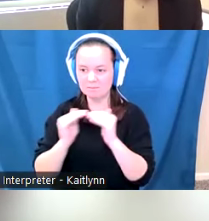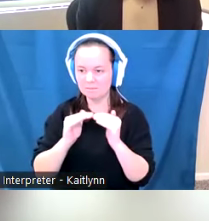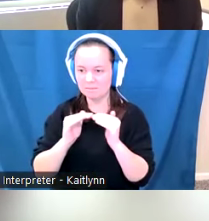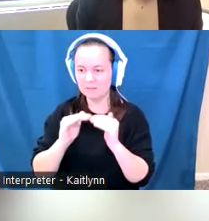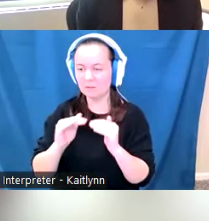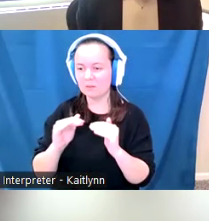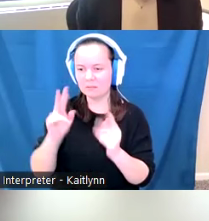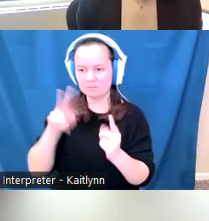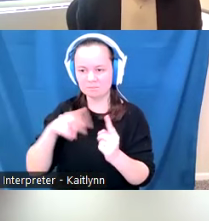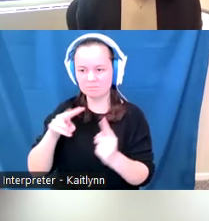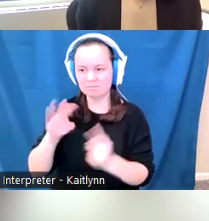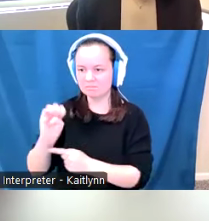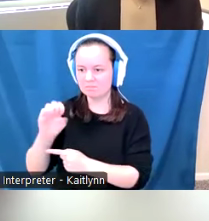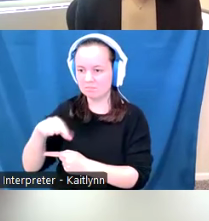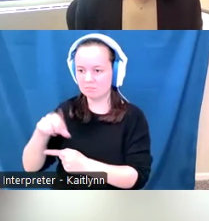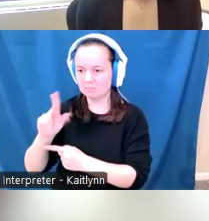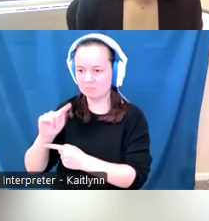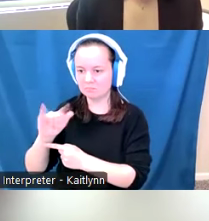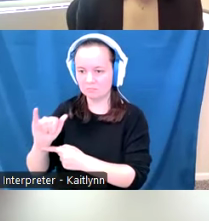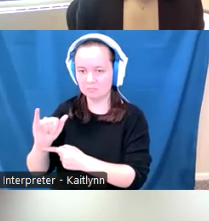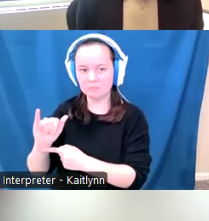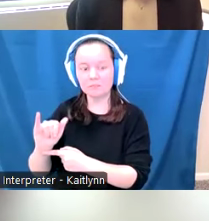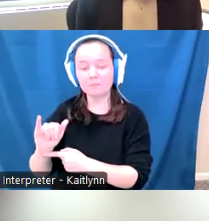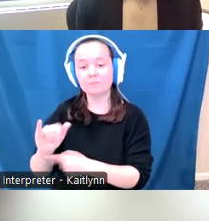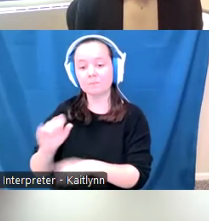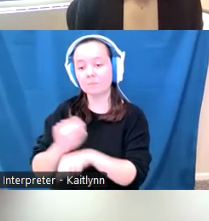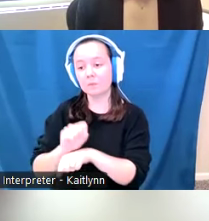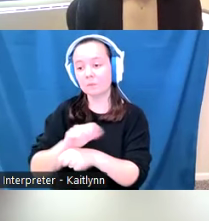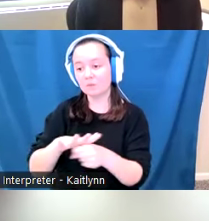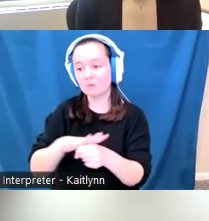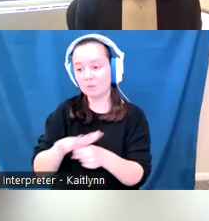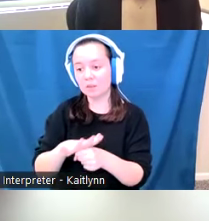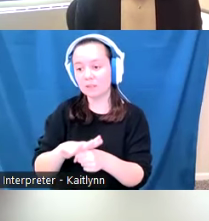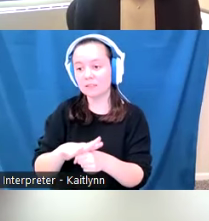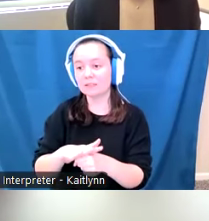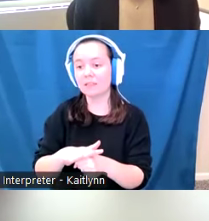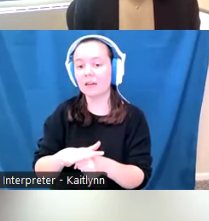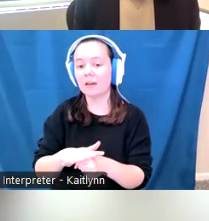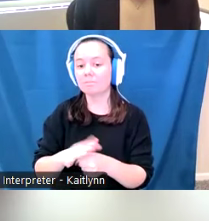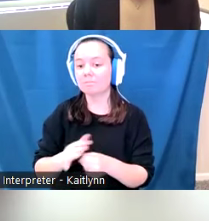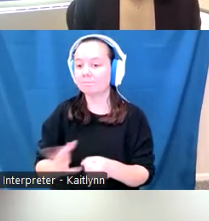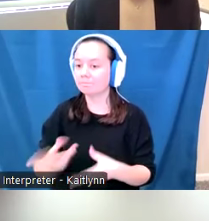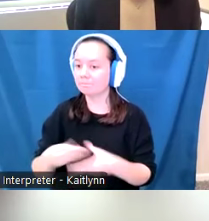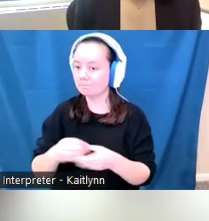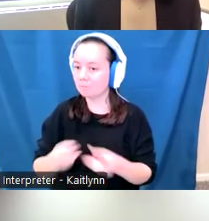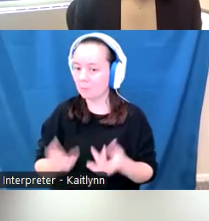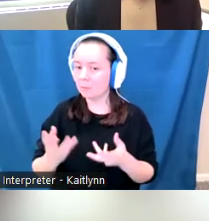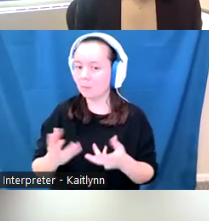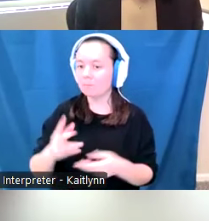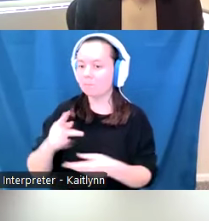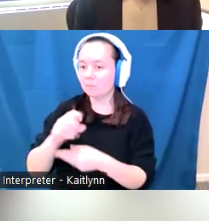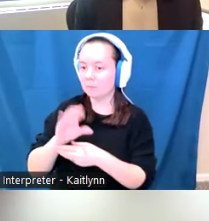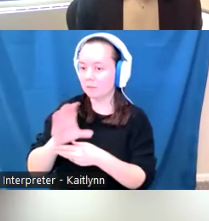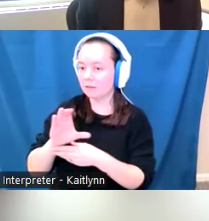see on this slide, the direct care workforce is predominantly and disproportionately comprised of people of color, immigrants, and